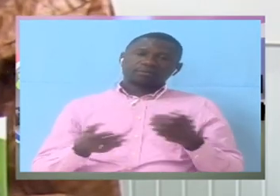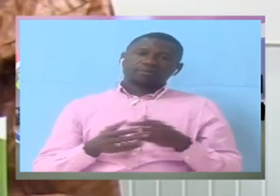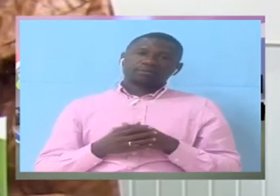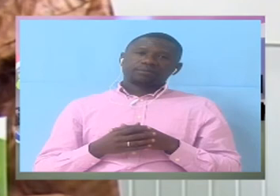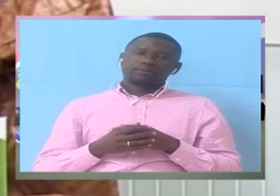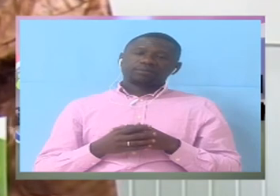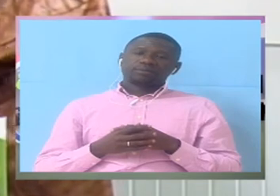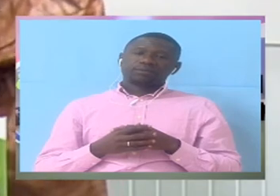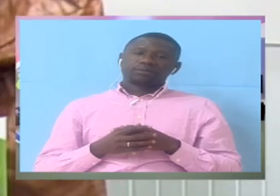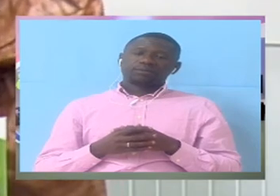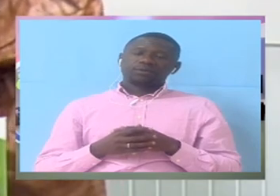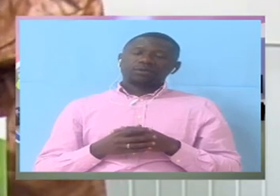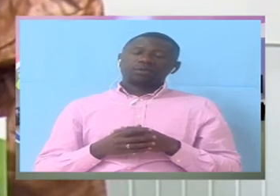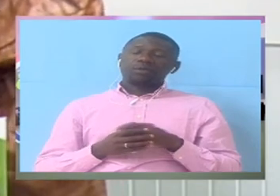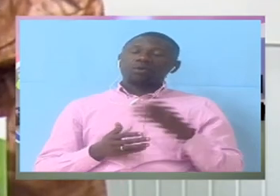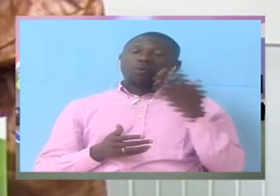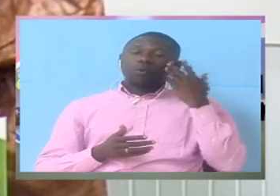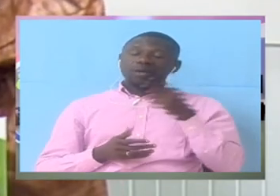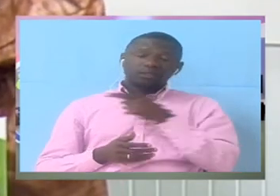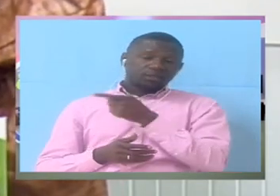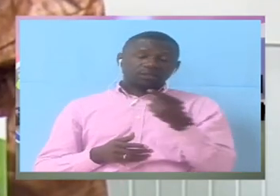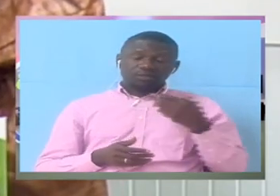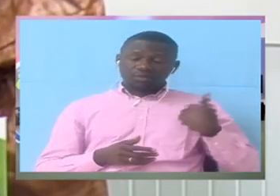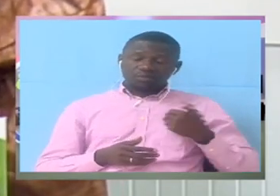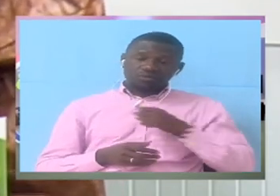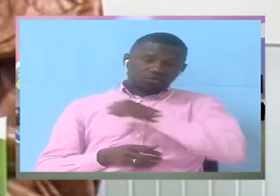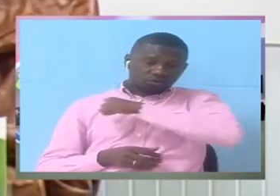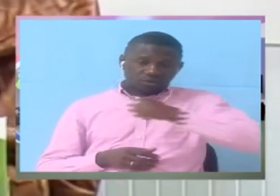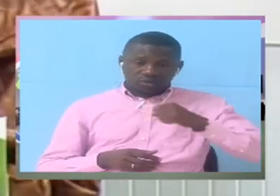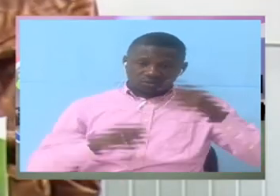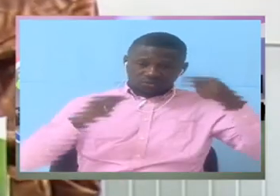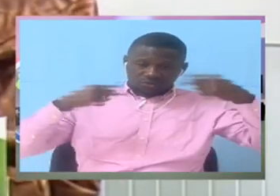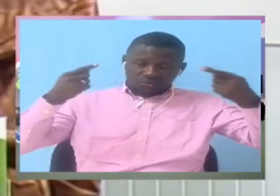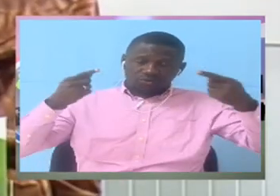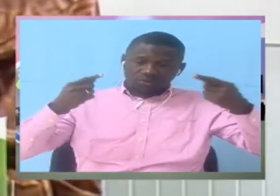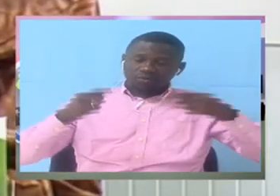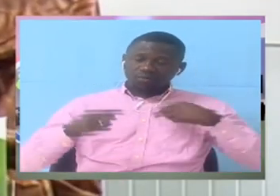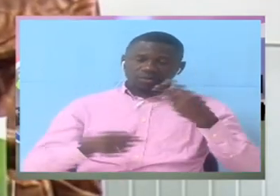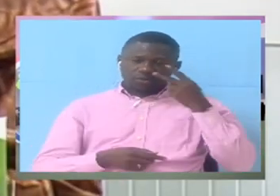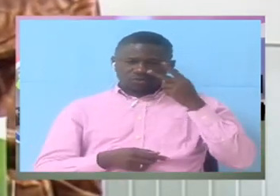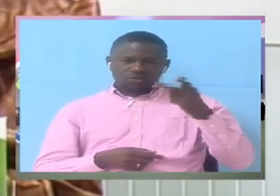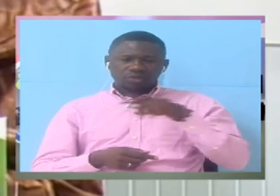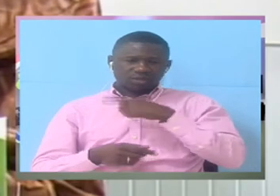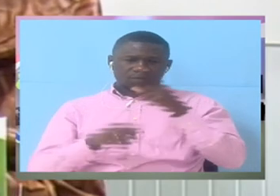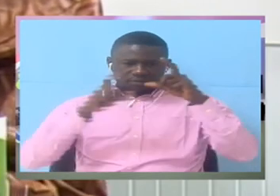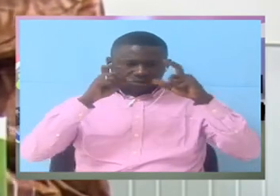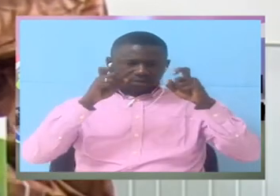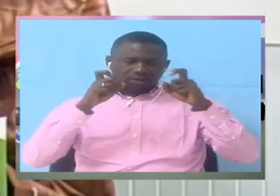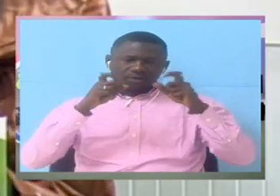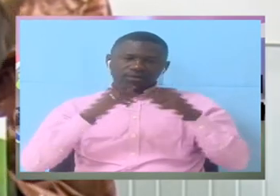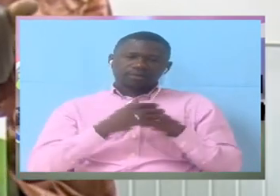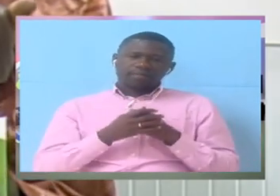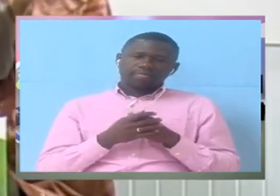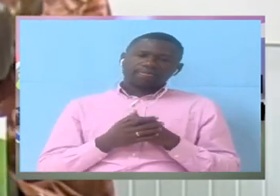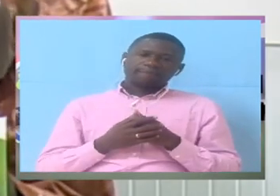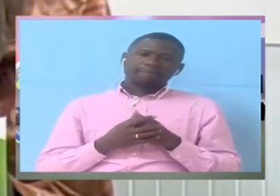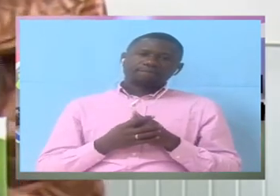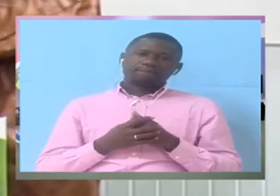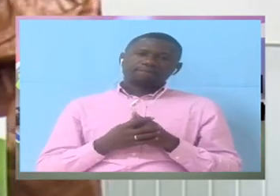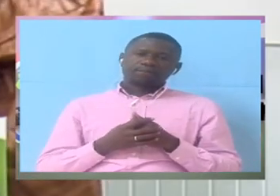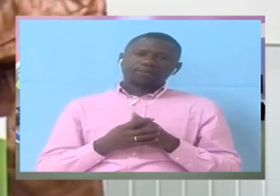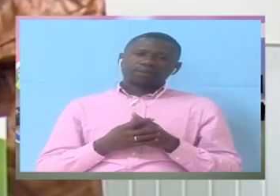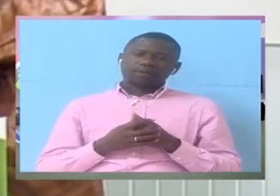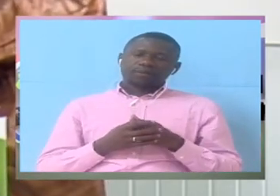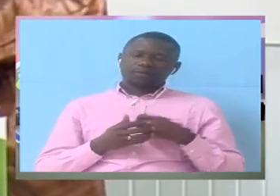minu kabriye ku deta ke. When these people's coup succeeded, ni le natalo jele. I saw their pictures. Okay, ya former